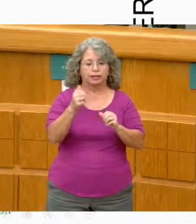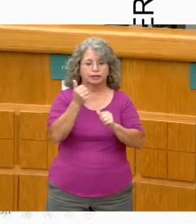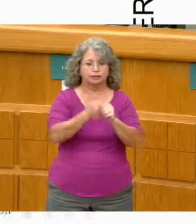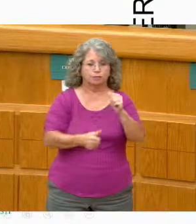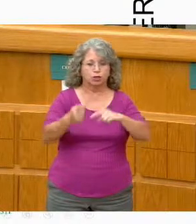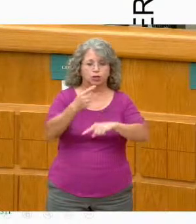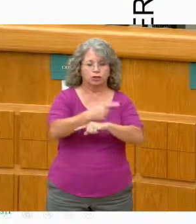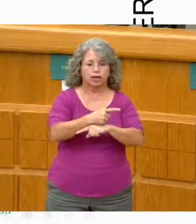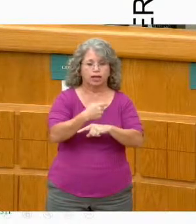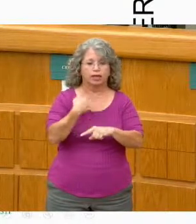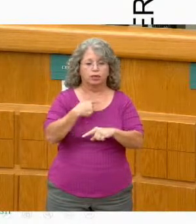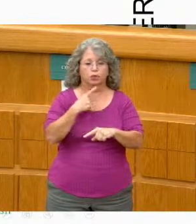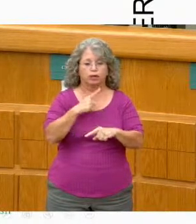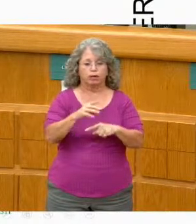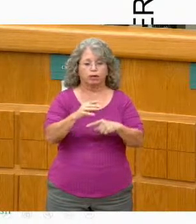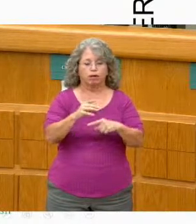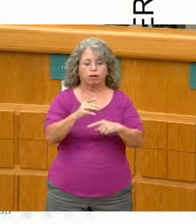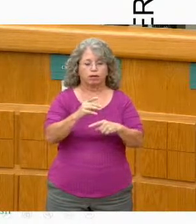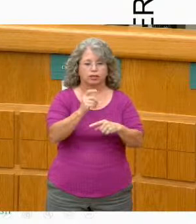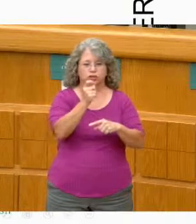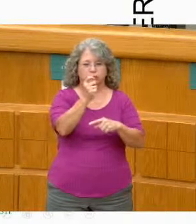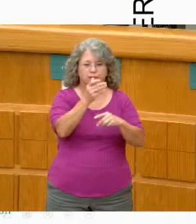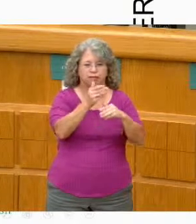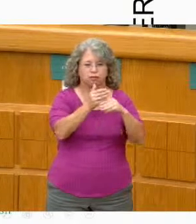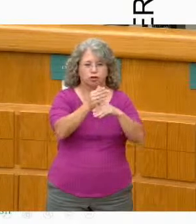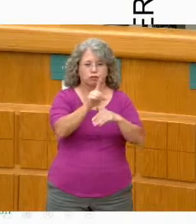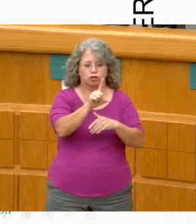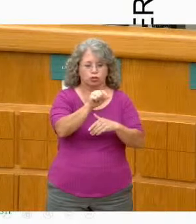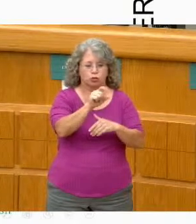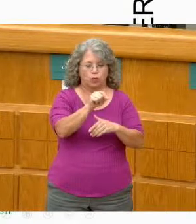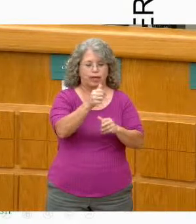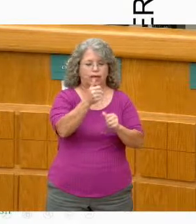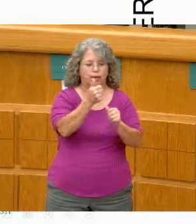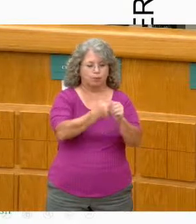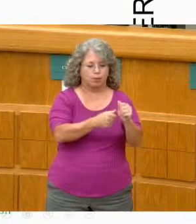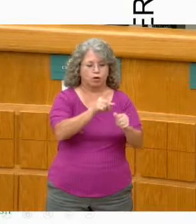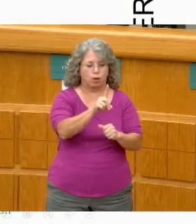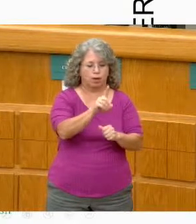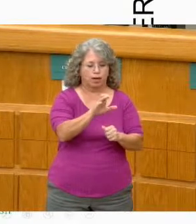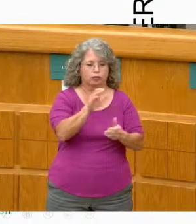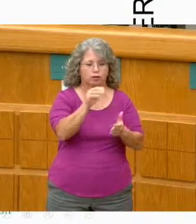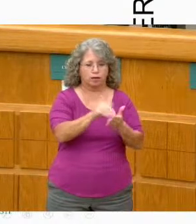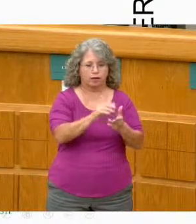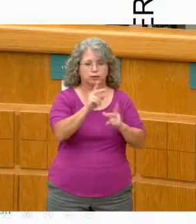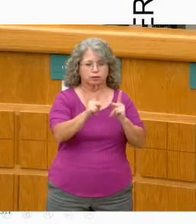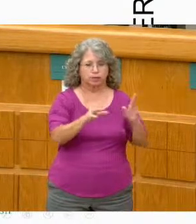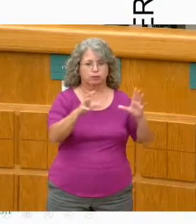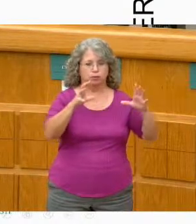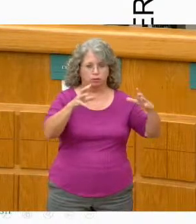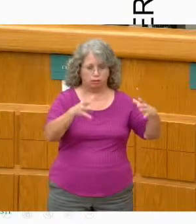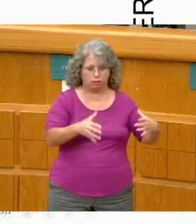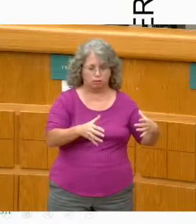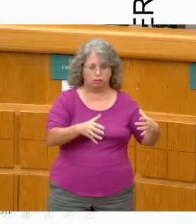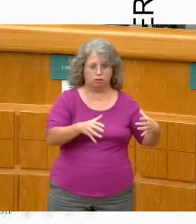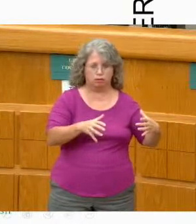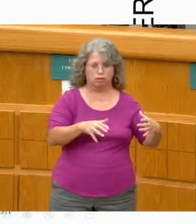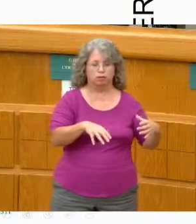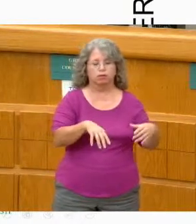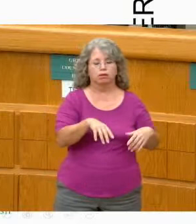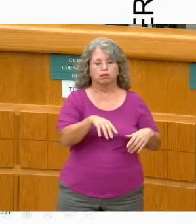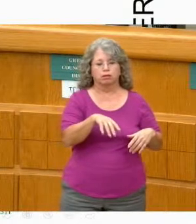per day, we're just above 20 per 100,000 per day. new cases. So that's a